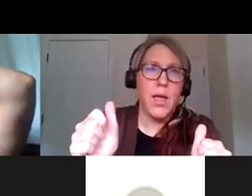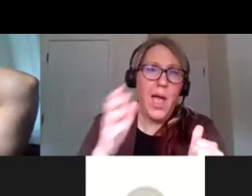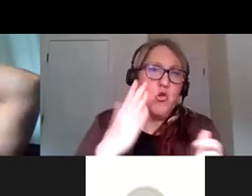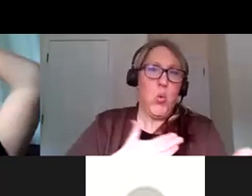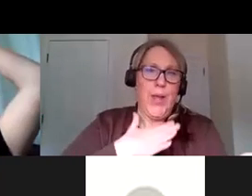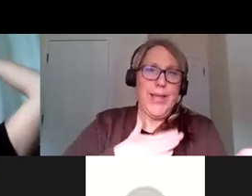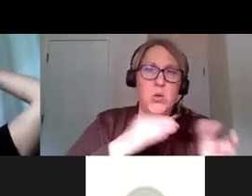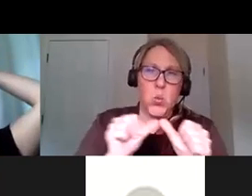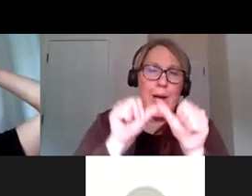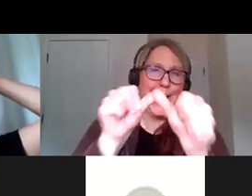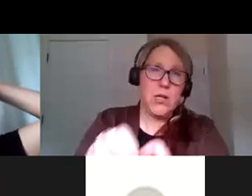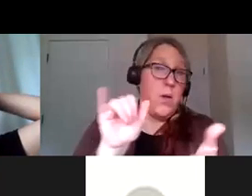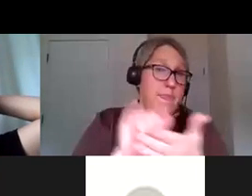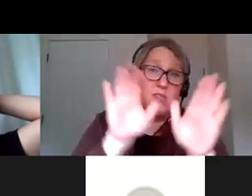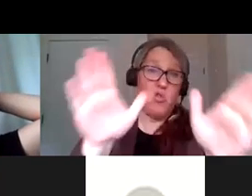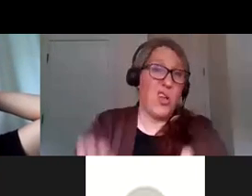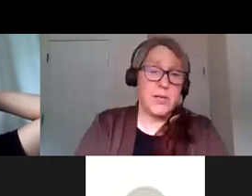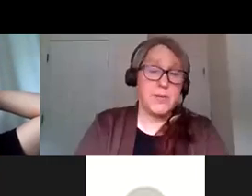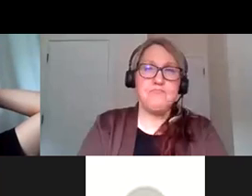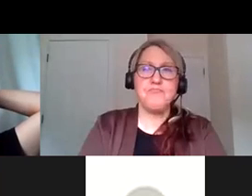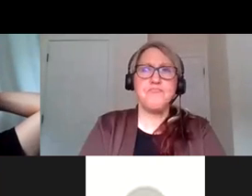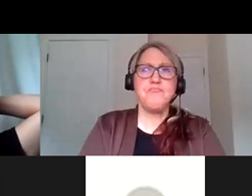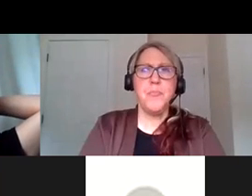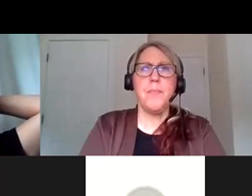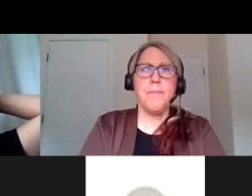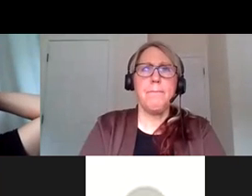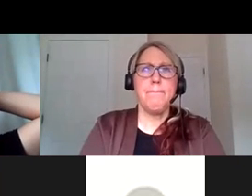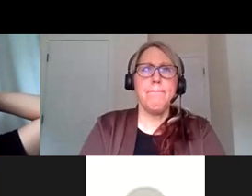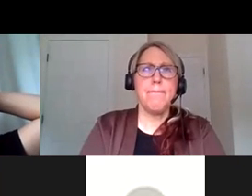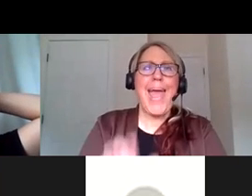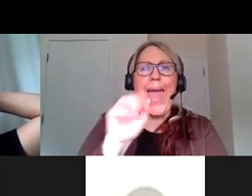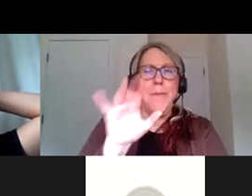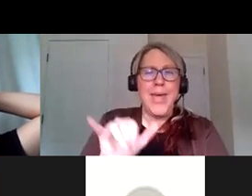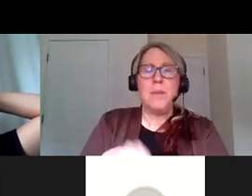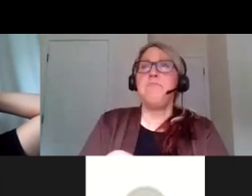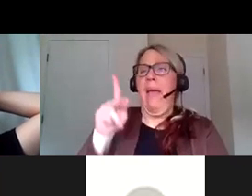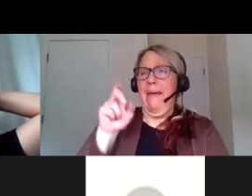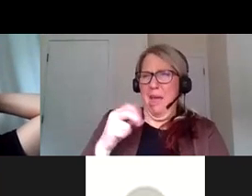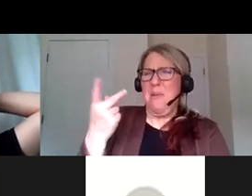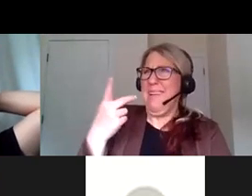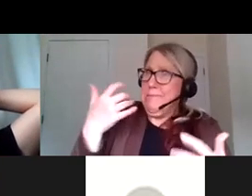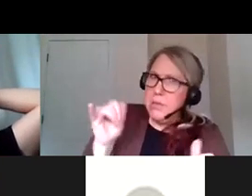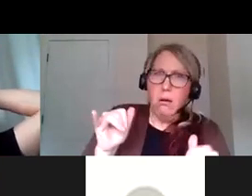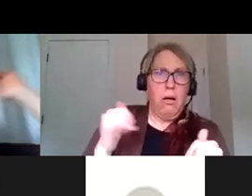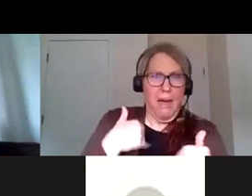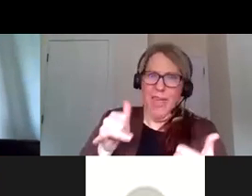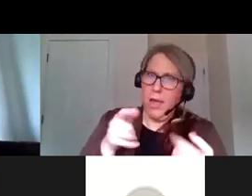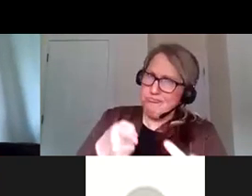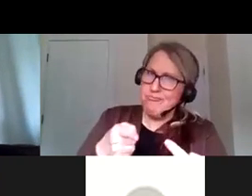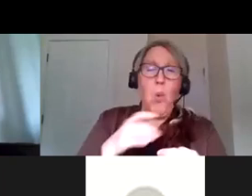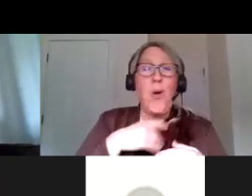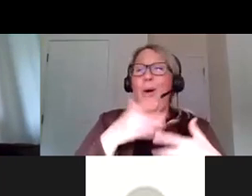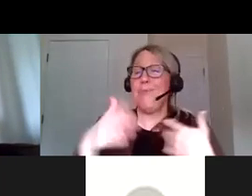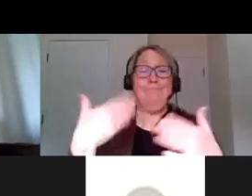to continue. And that's awesome. So thank you. And Karen and I still have things like that happen to us. We'll go through and we'll do